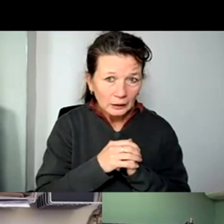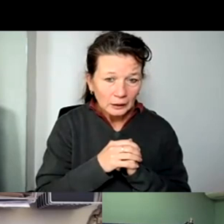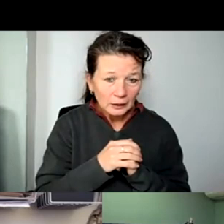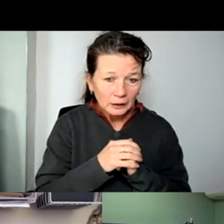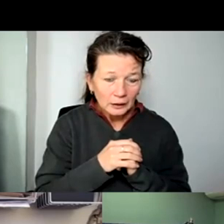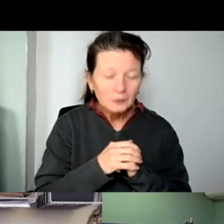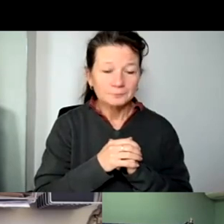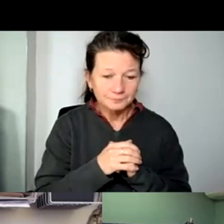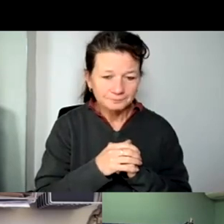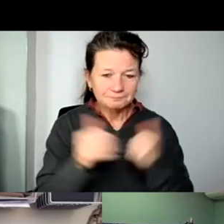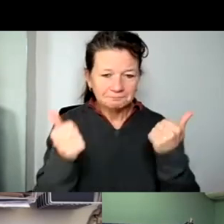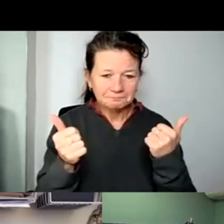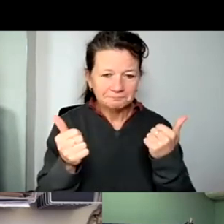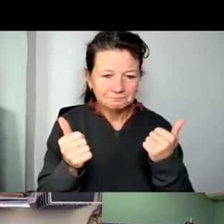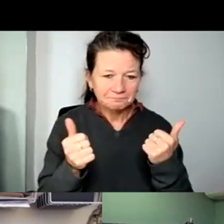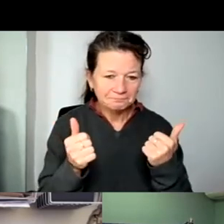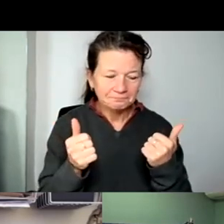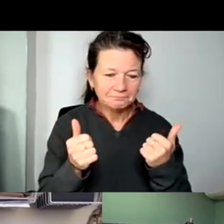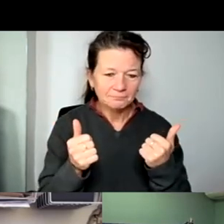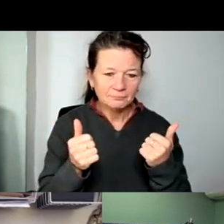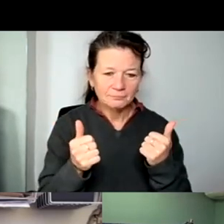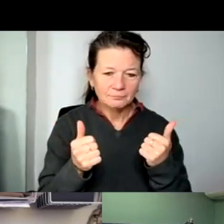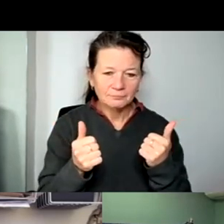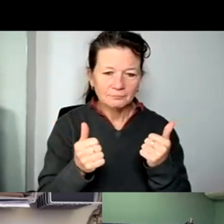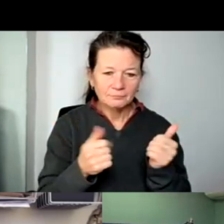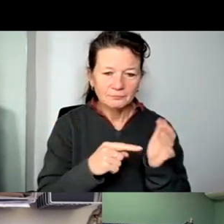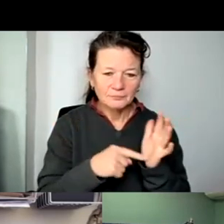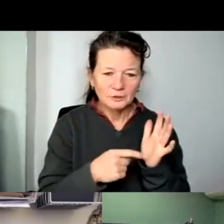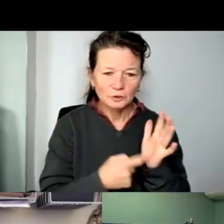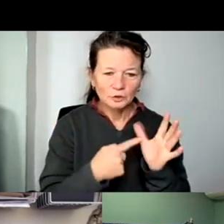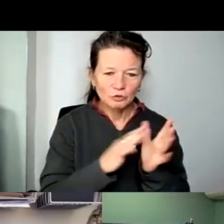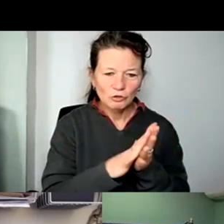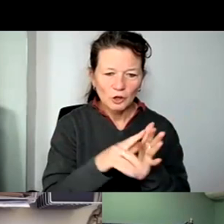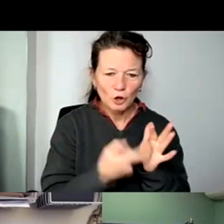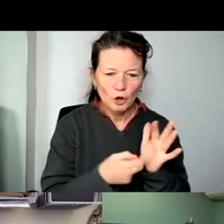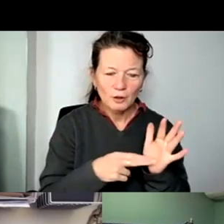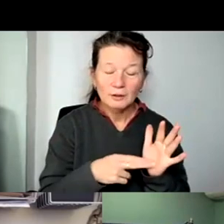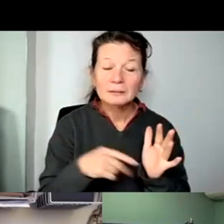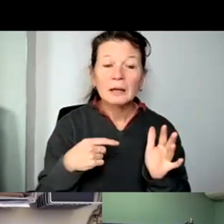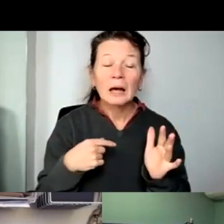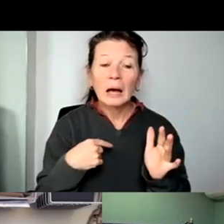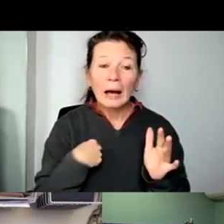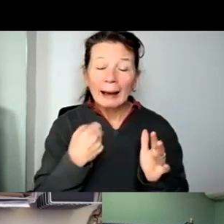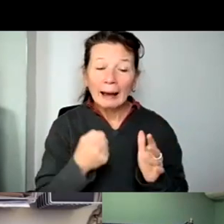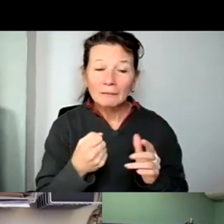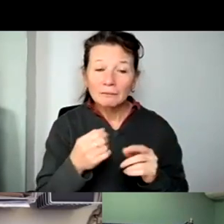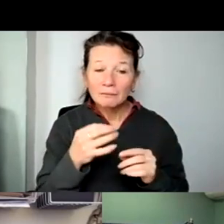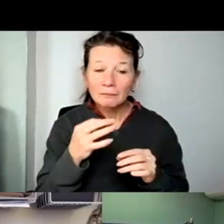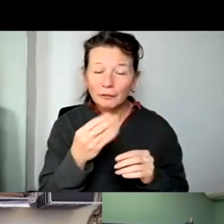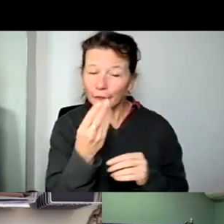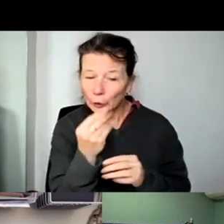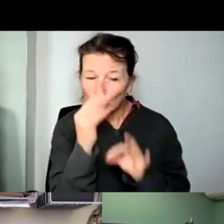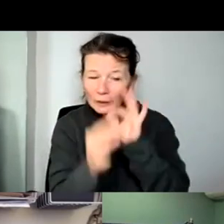Yeah, can you hear me? Yeah, we can indeed. Oh, wicked. Okay, so got a few questions for you. I'll keep them brief as I can